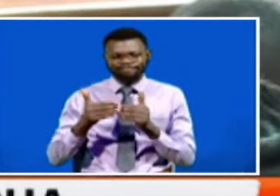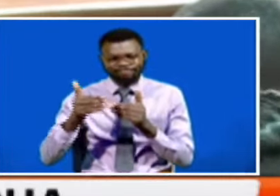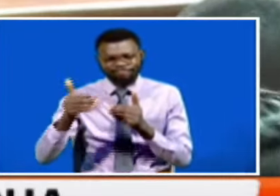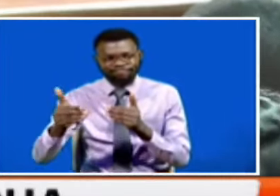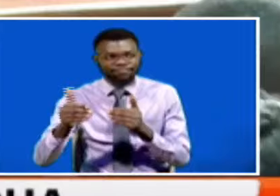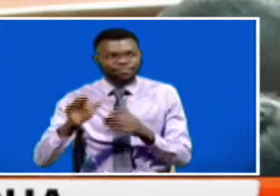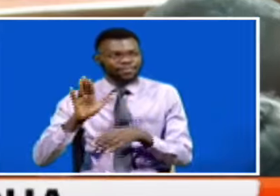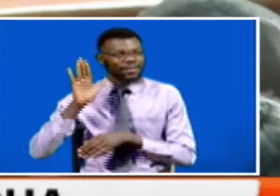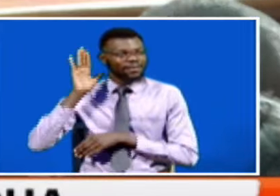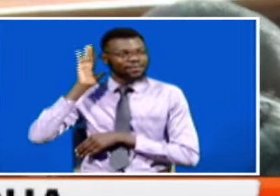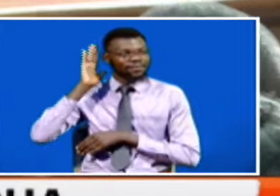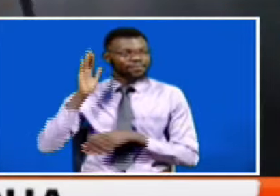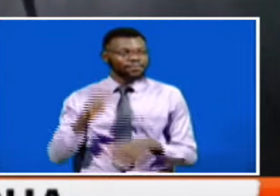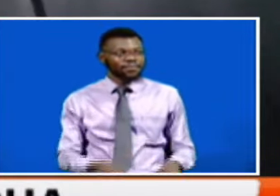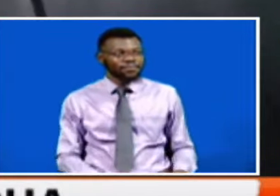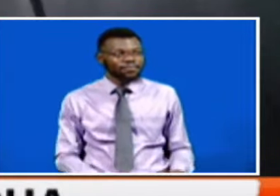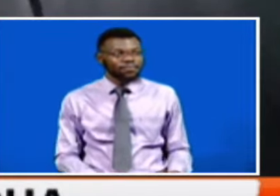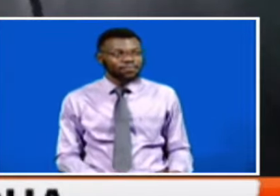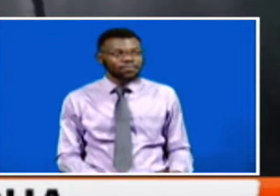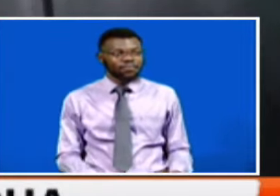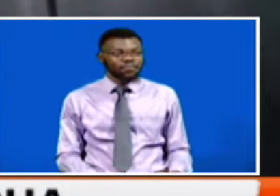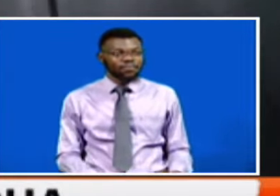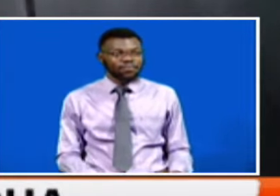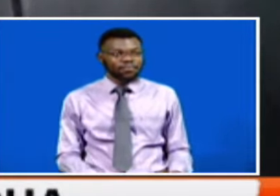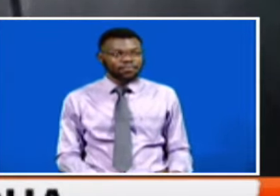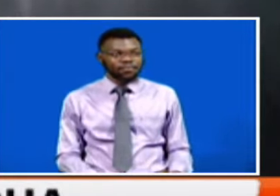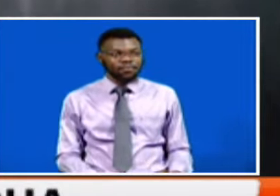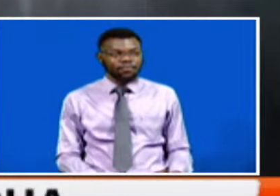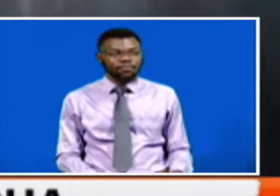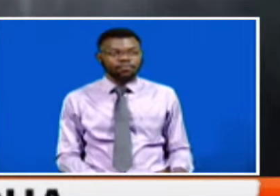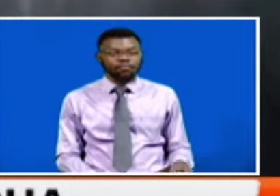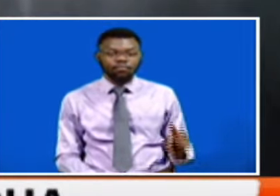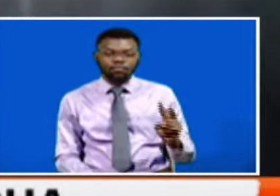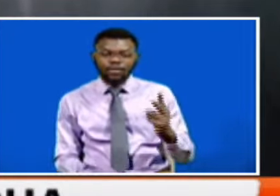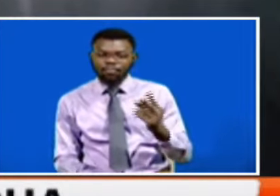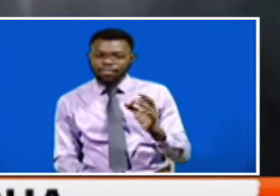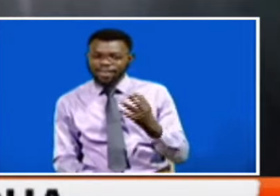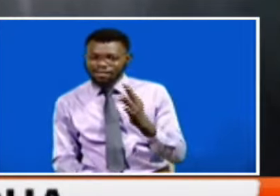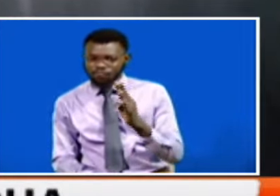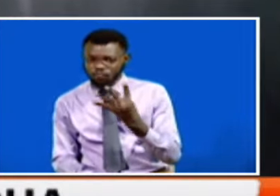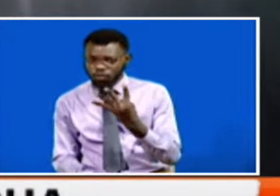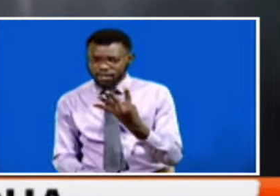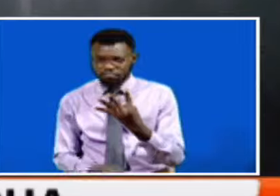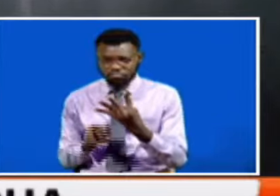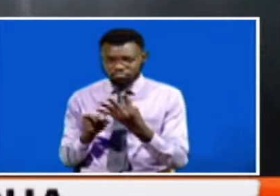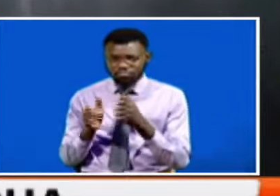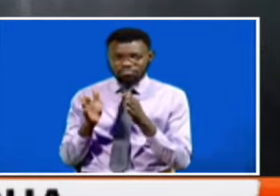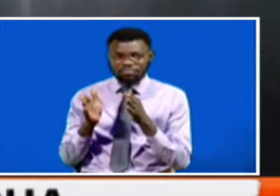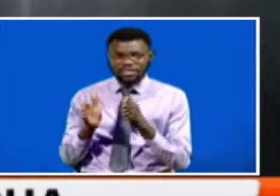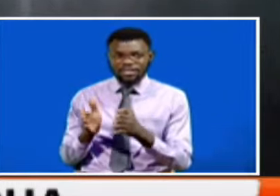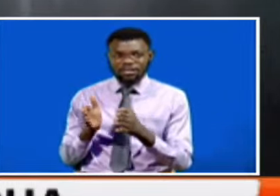Mr. Miano, what I'm bringing right now is cross out second, third, and fourth for this matter.